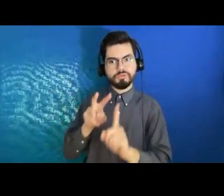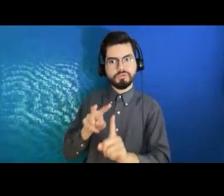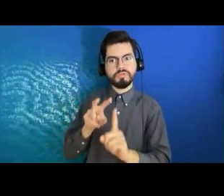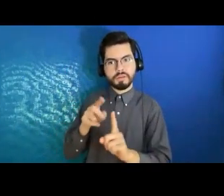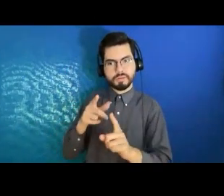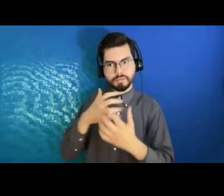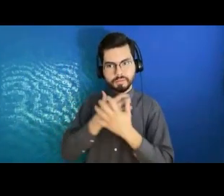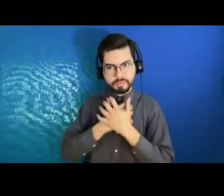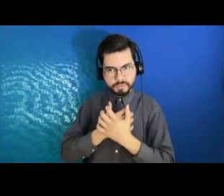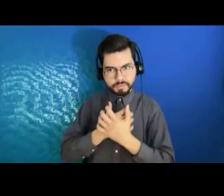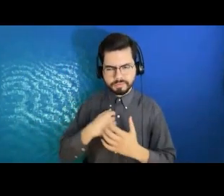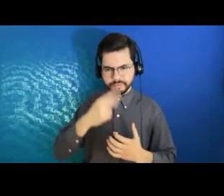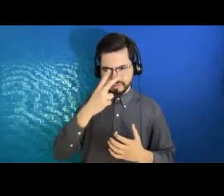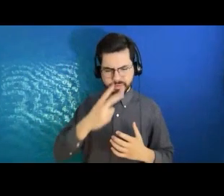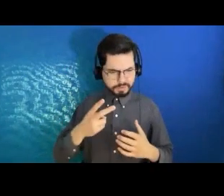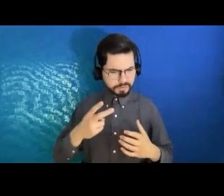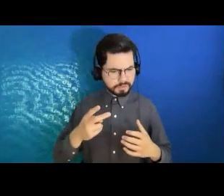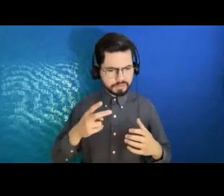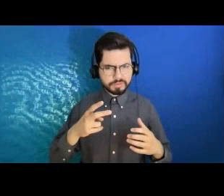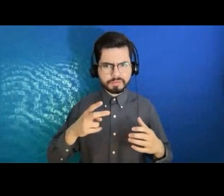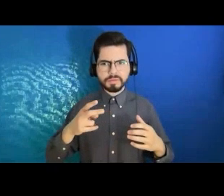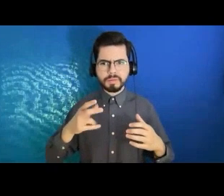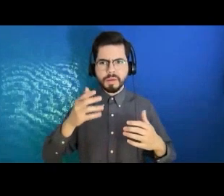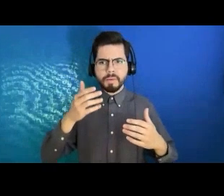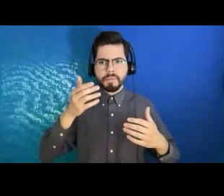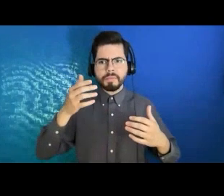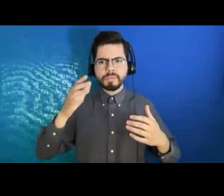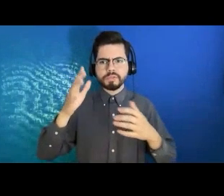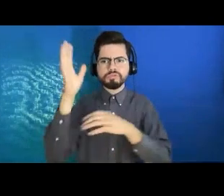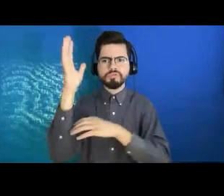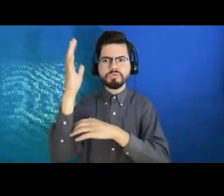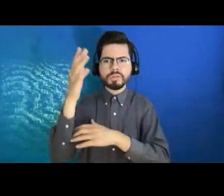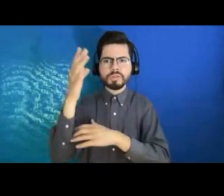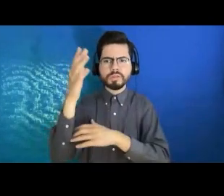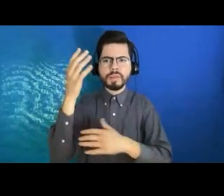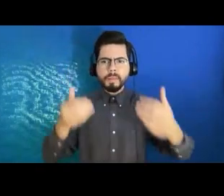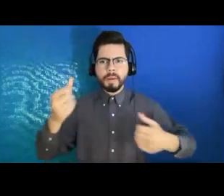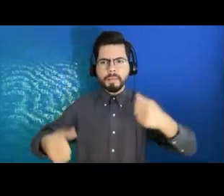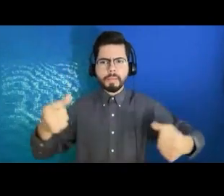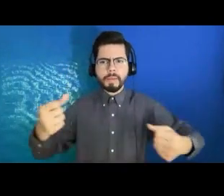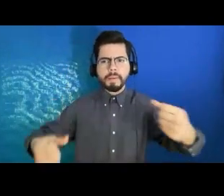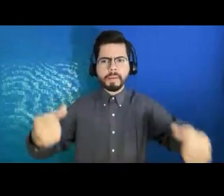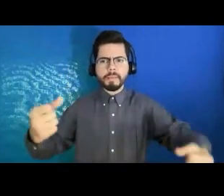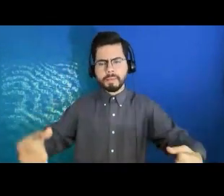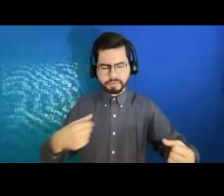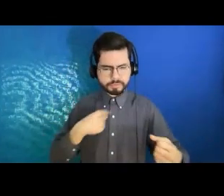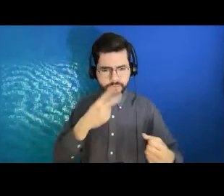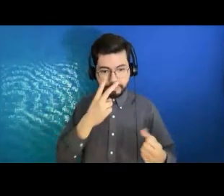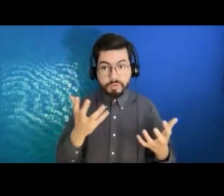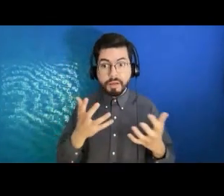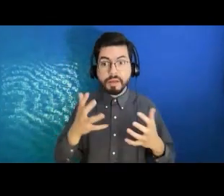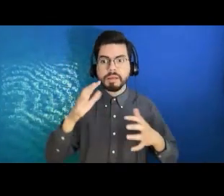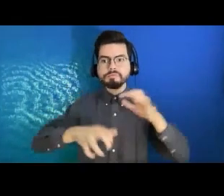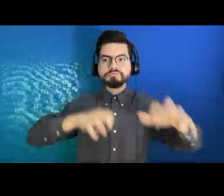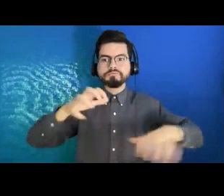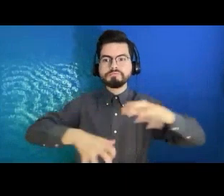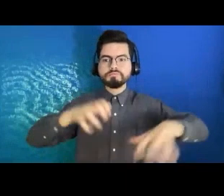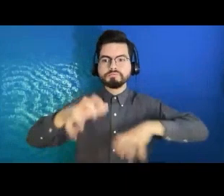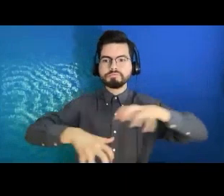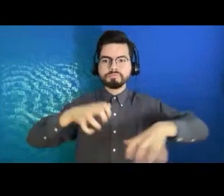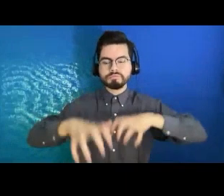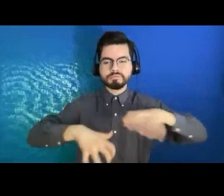I'm thinking there must have been a big windstorm, knocked all these branches down. And then I looked, and there was bear claw marks and bite marks and bear hair stuck in all these